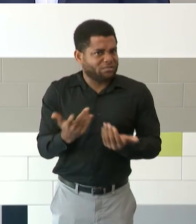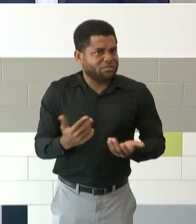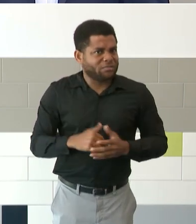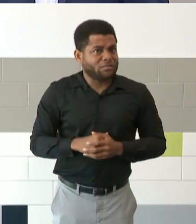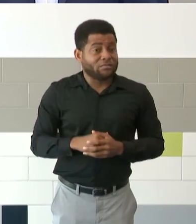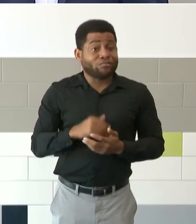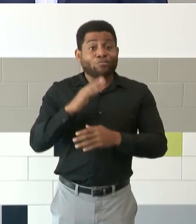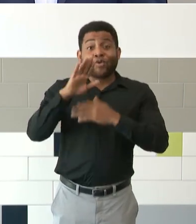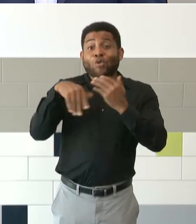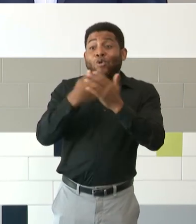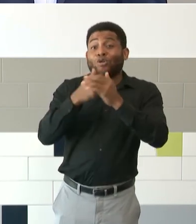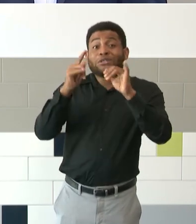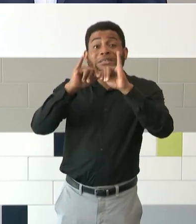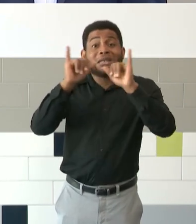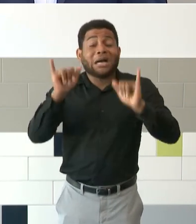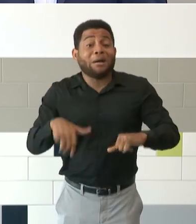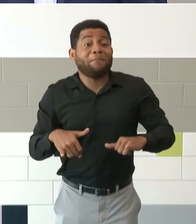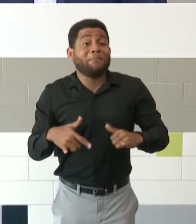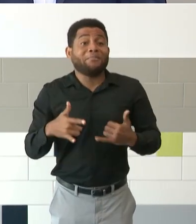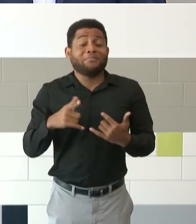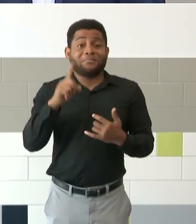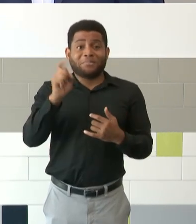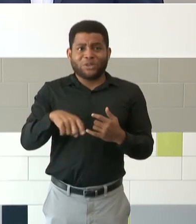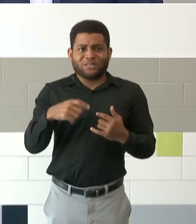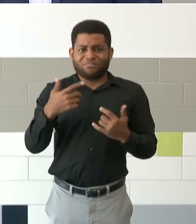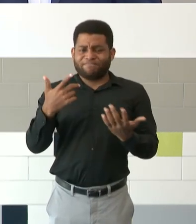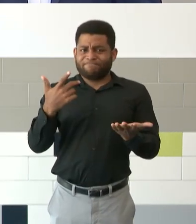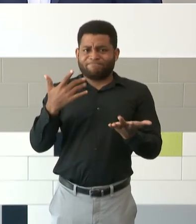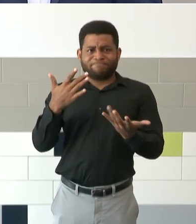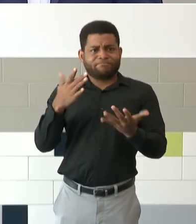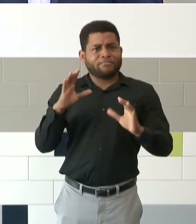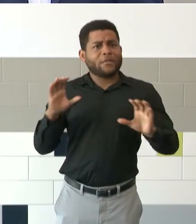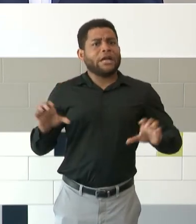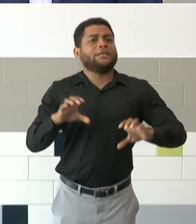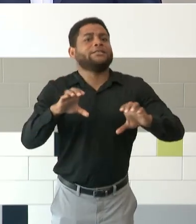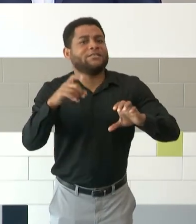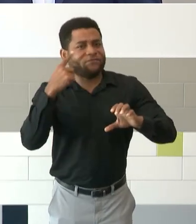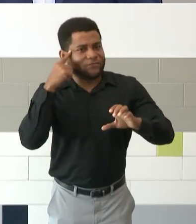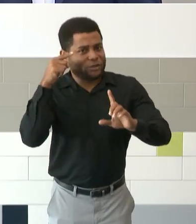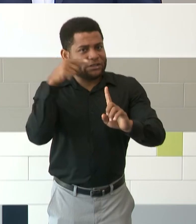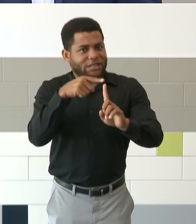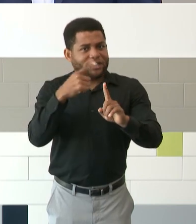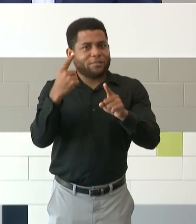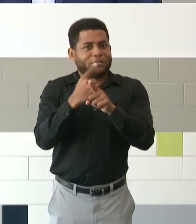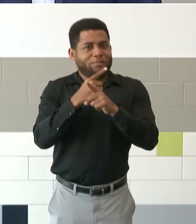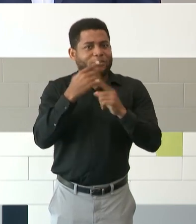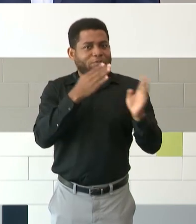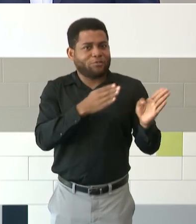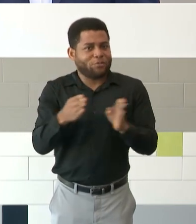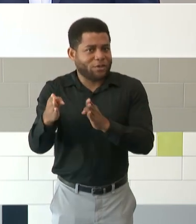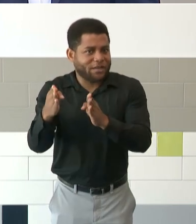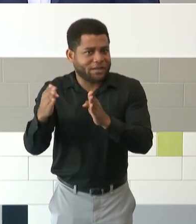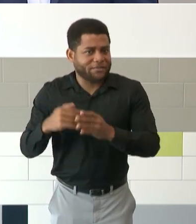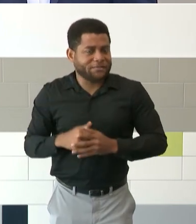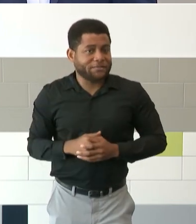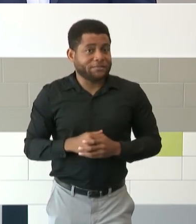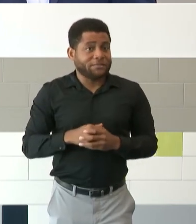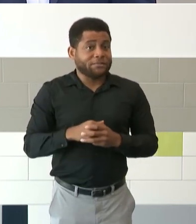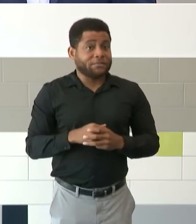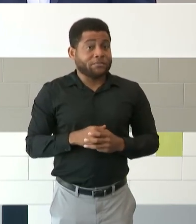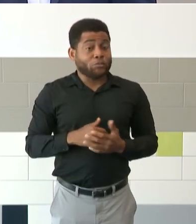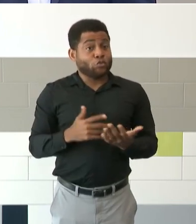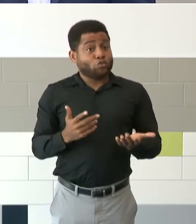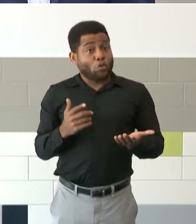systems have to be doing in the right way to work on it. So there